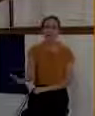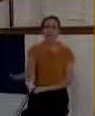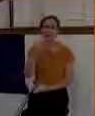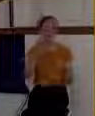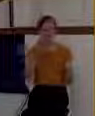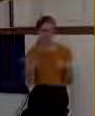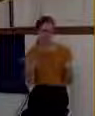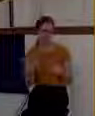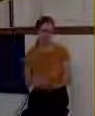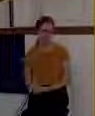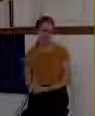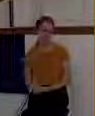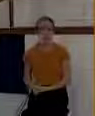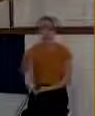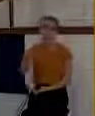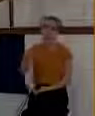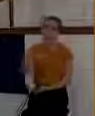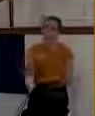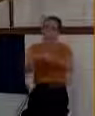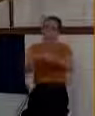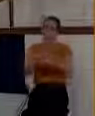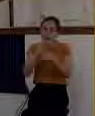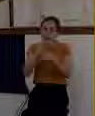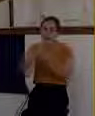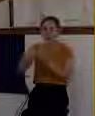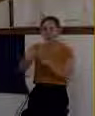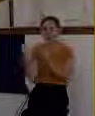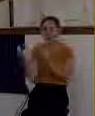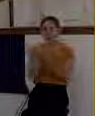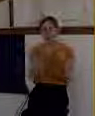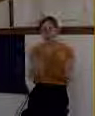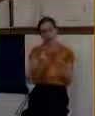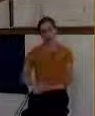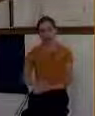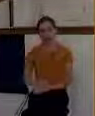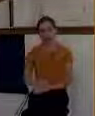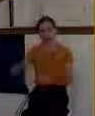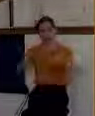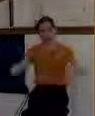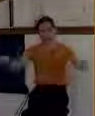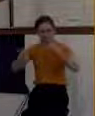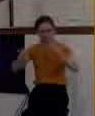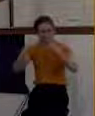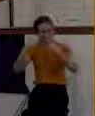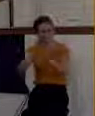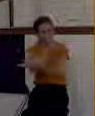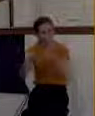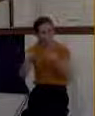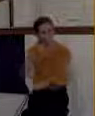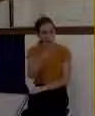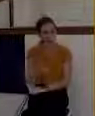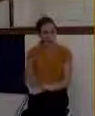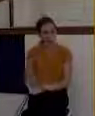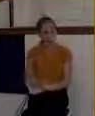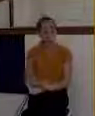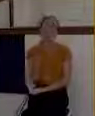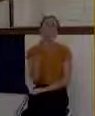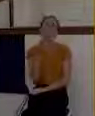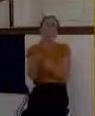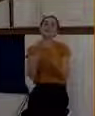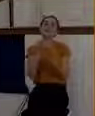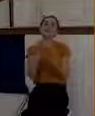And you better be careful in the way you drive. They're trying to wreck you. And then we can say that in the spiritual world. Satan has got a